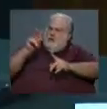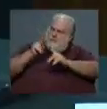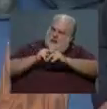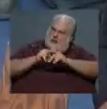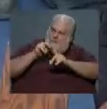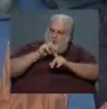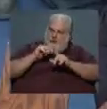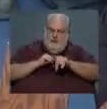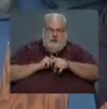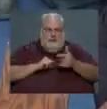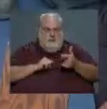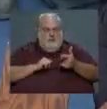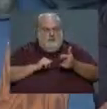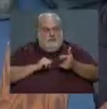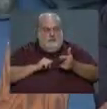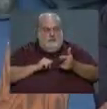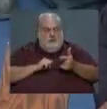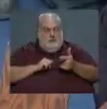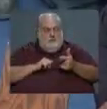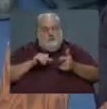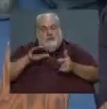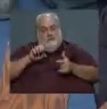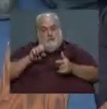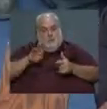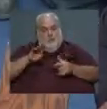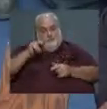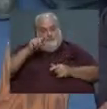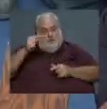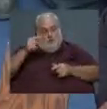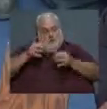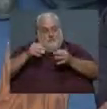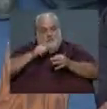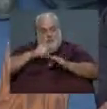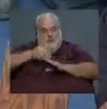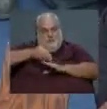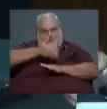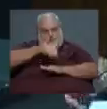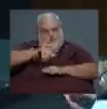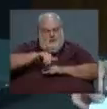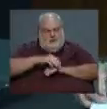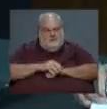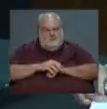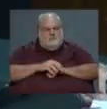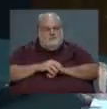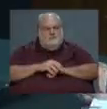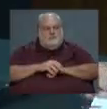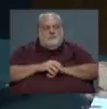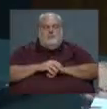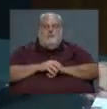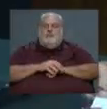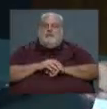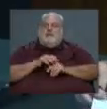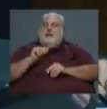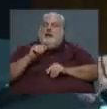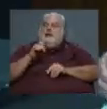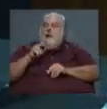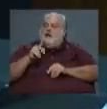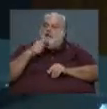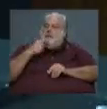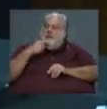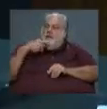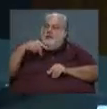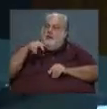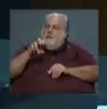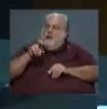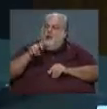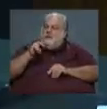programs? No, they should definitely be on there by February 1st, if not before. Okay. On the one for Pulaski County, it just says East